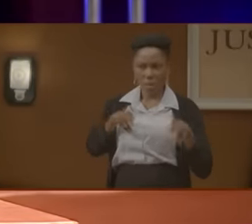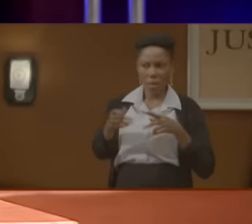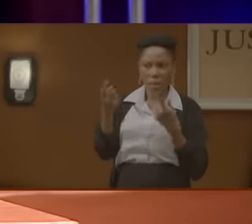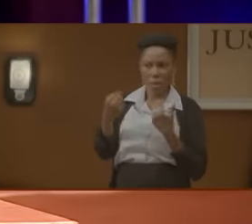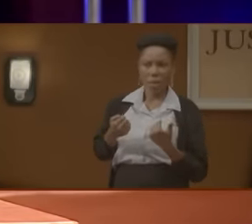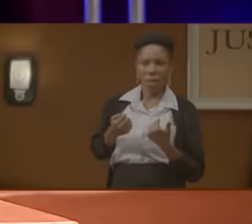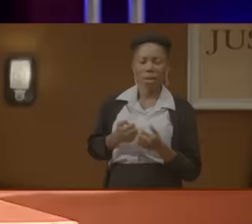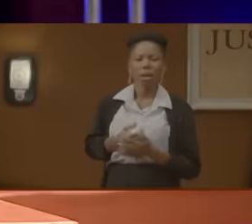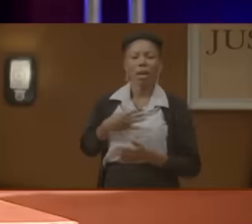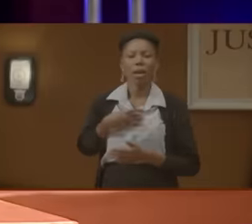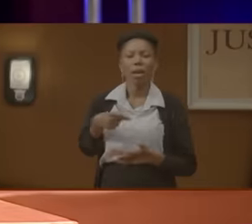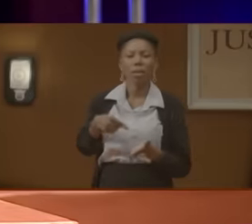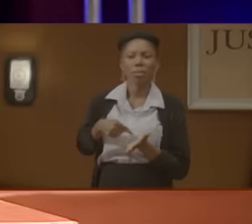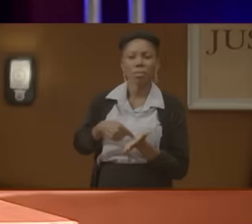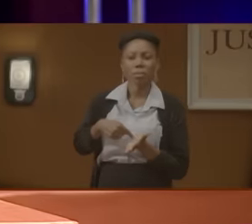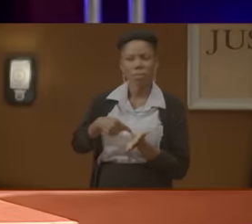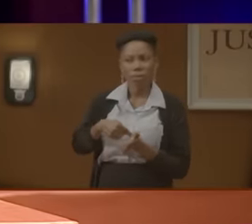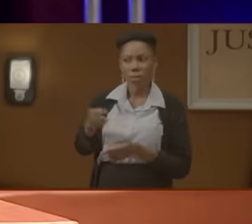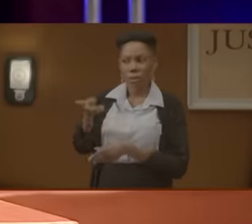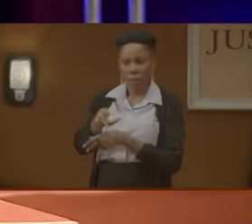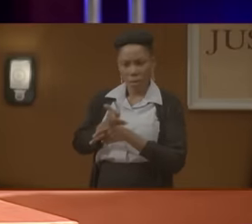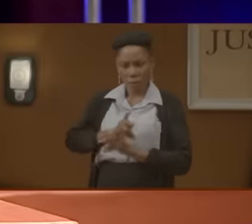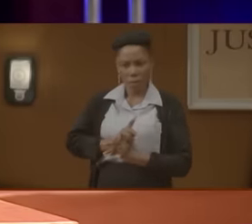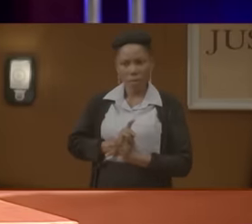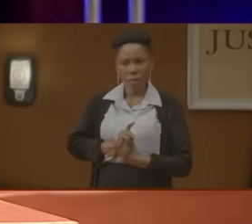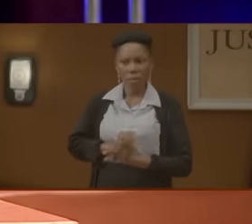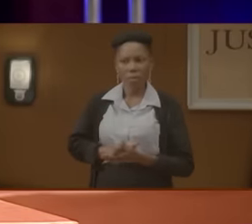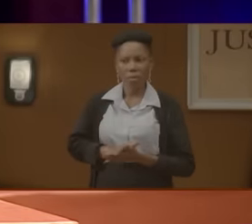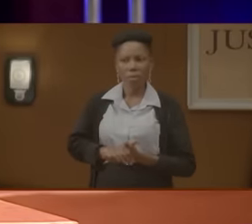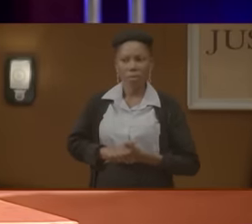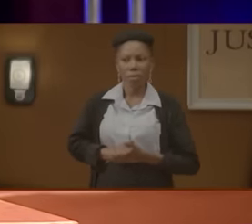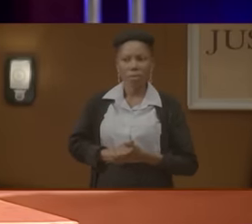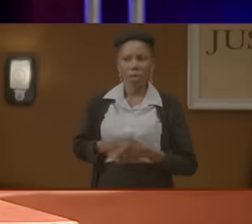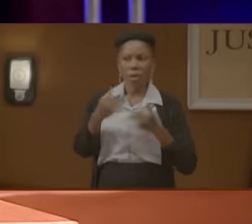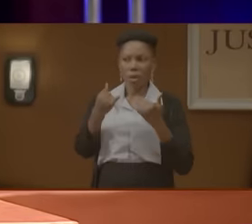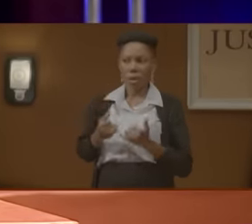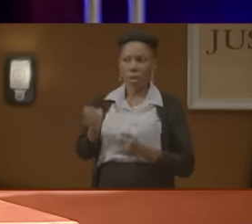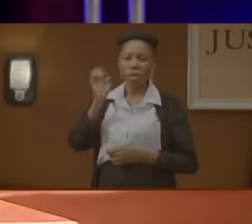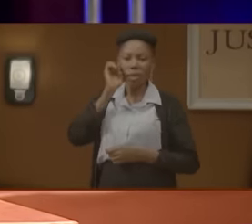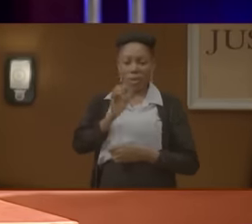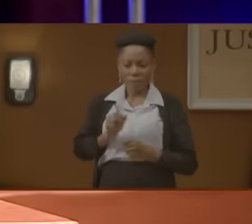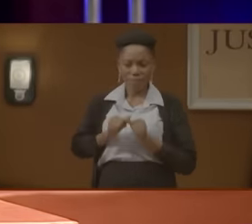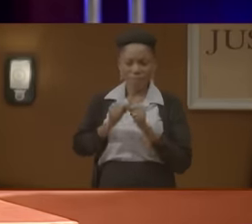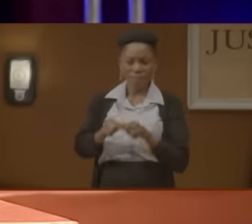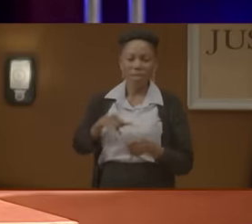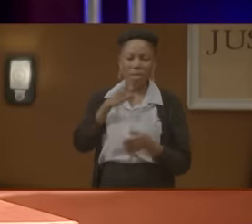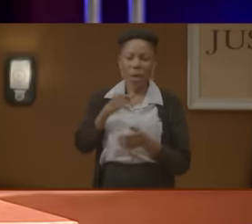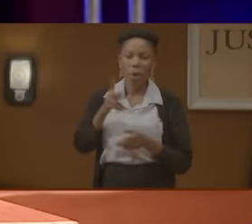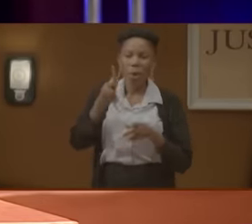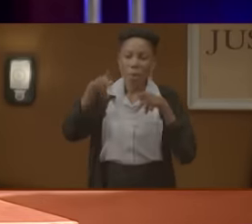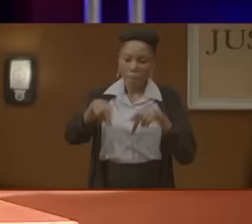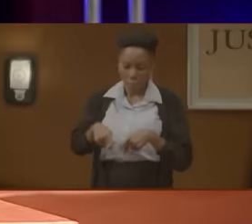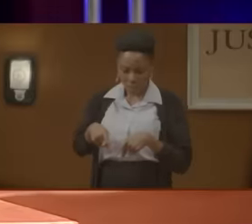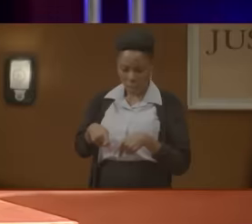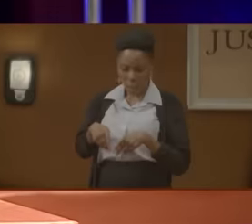fact, it's even a known fact in our parish, in my parish where I worship. My priest is aware of this. Now, she kept on this, that this guy gave her money to